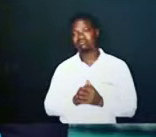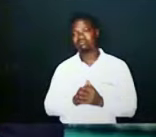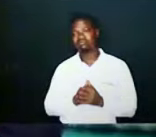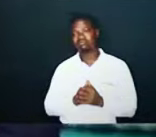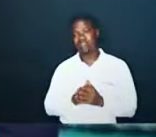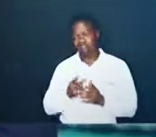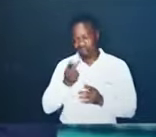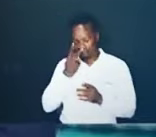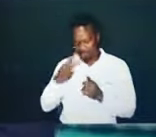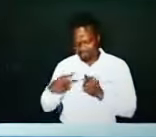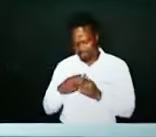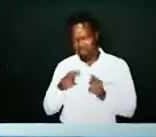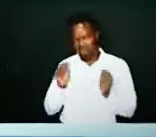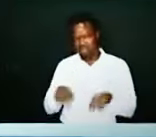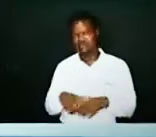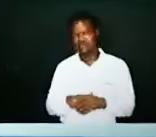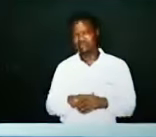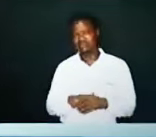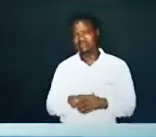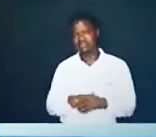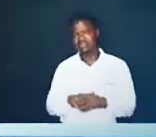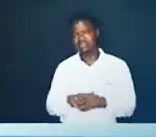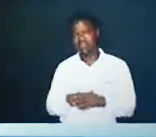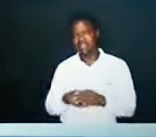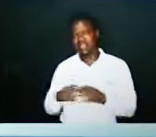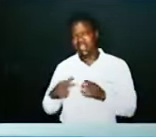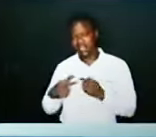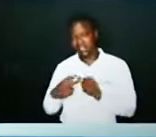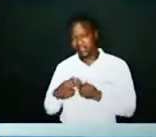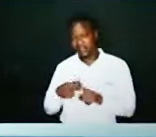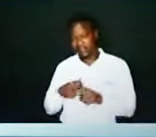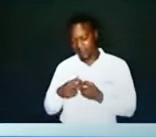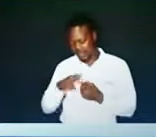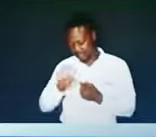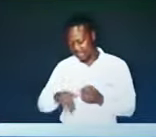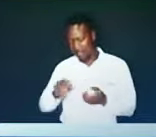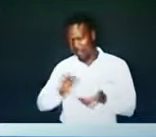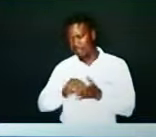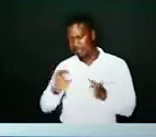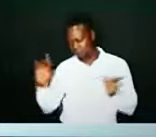Yeah, so the circumcision was a